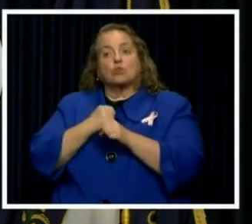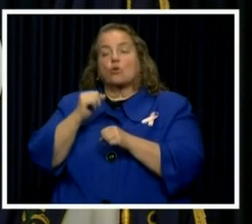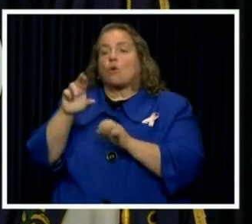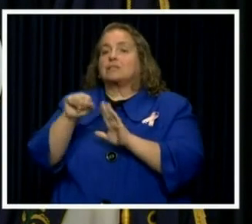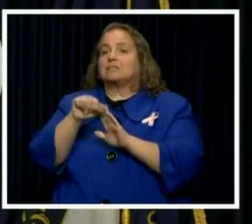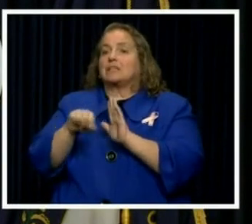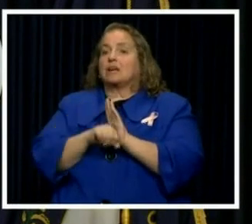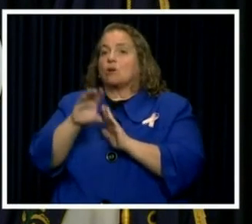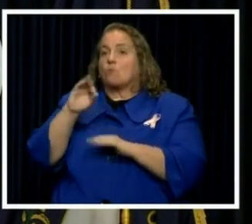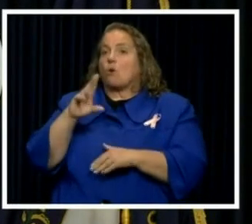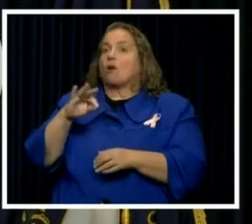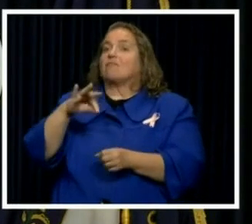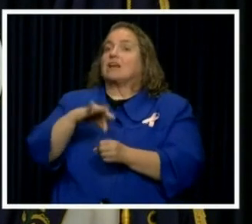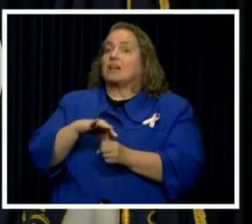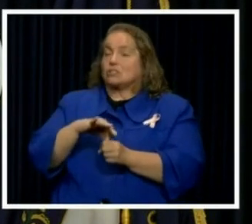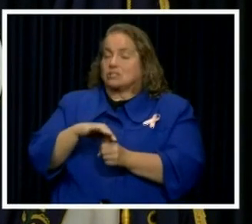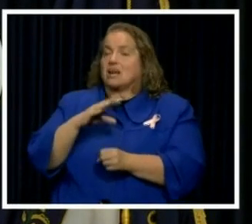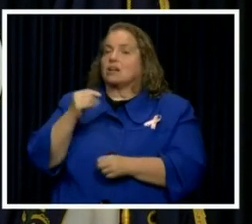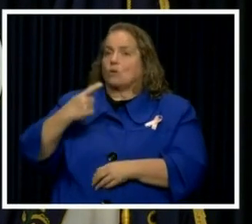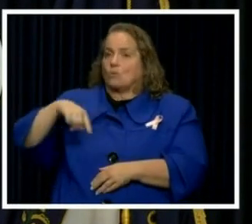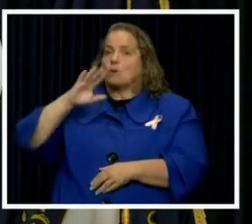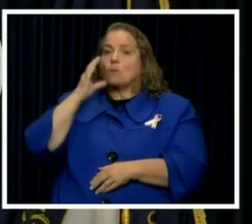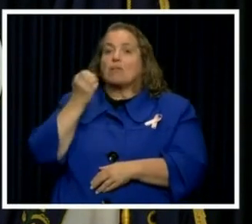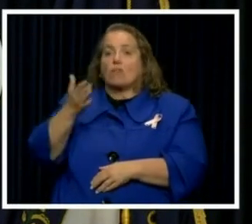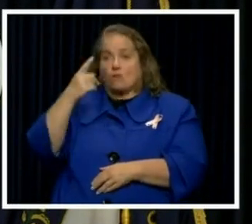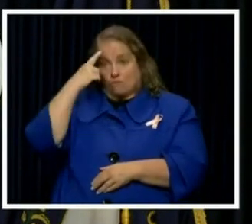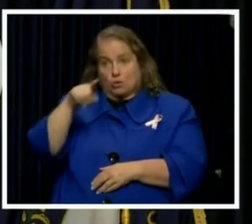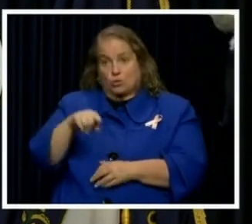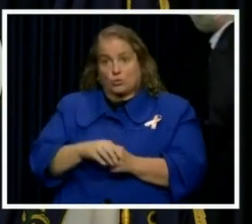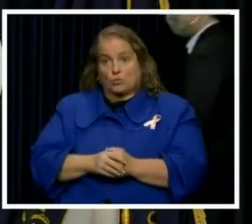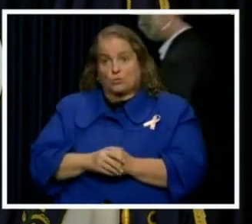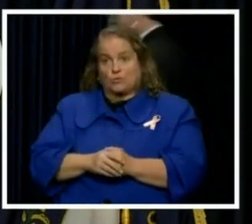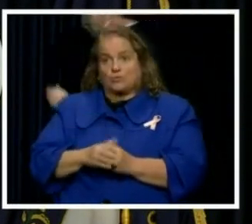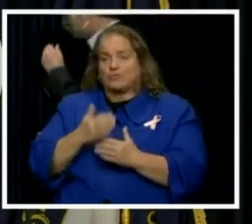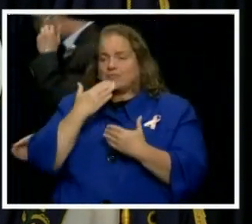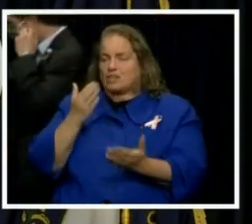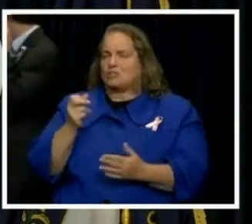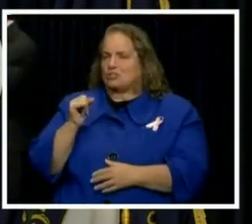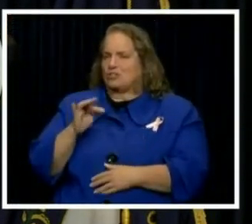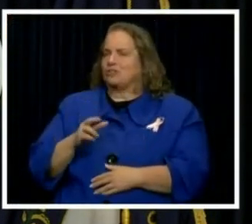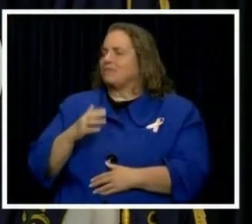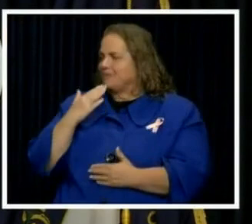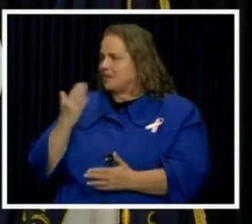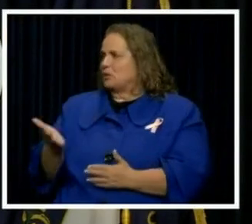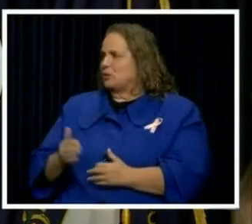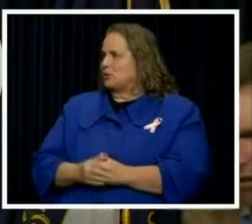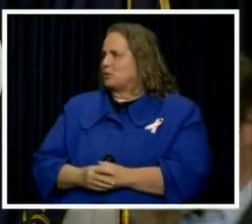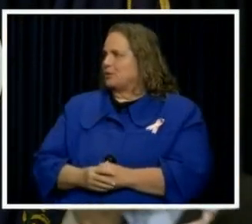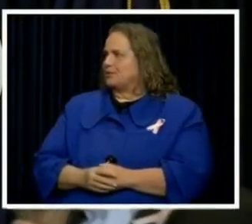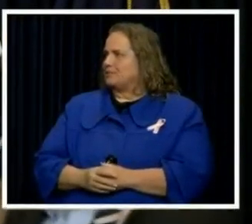State Board of Elections, and we'll be there for you. Thanks, sir. Thank you.